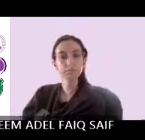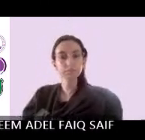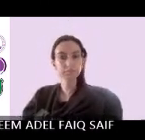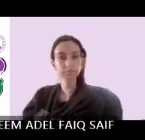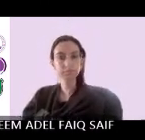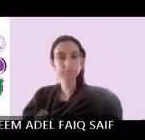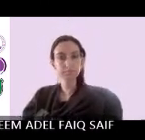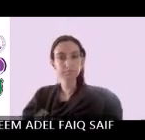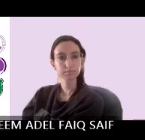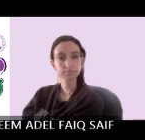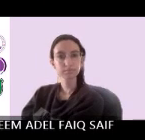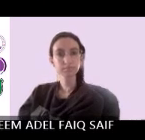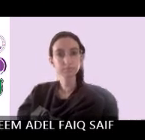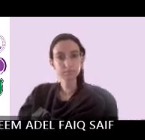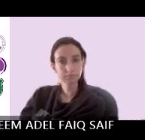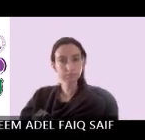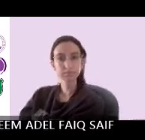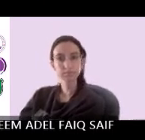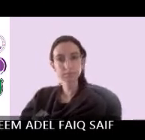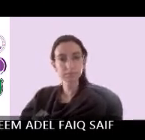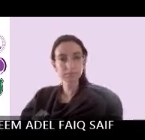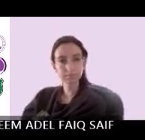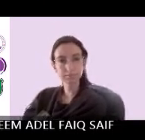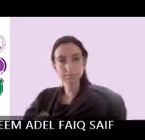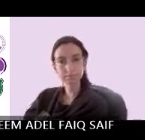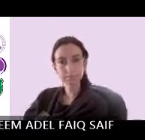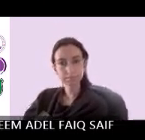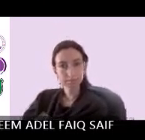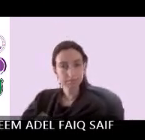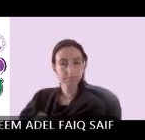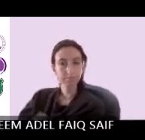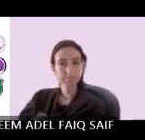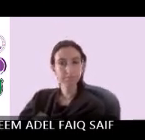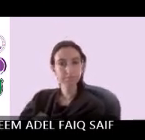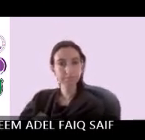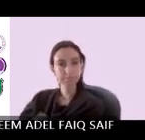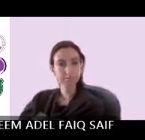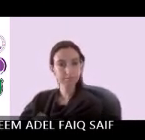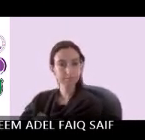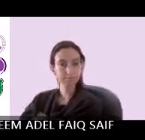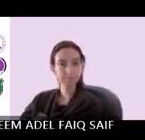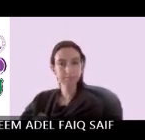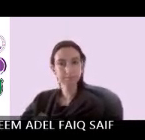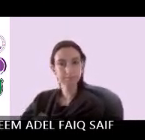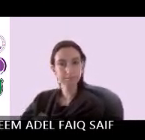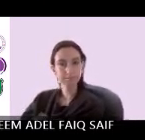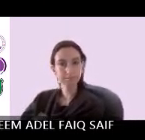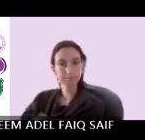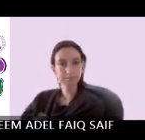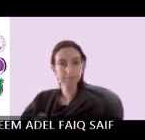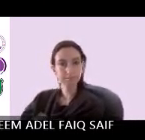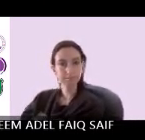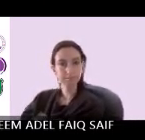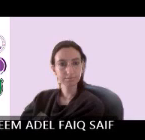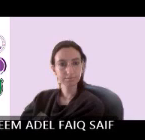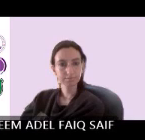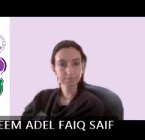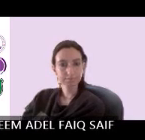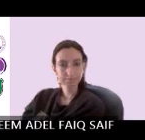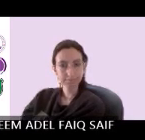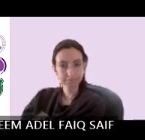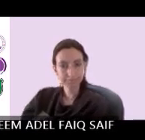participation. In fact, we are particularly delighted to see attendees joining us from across the